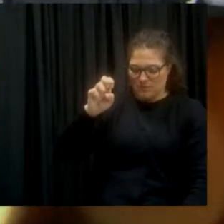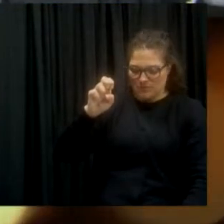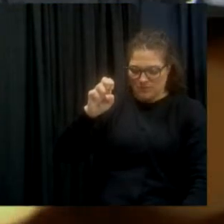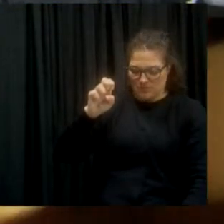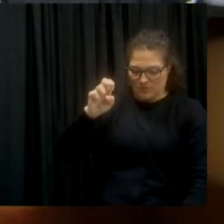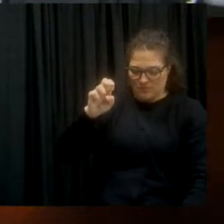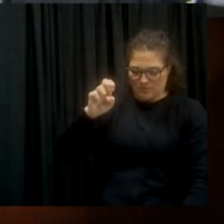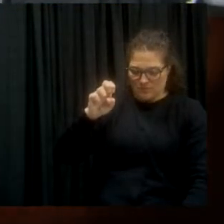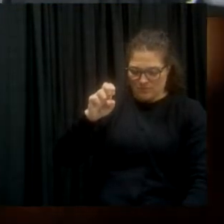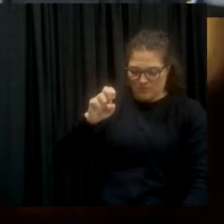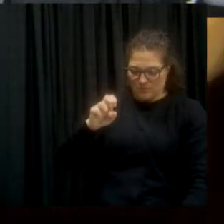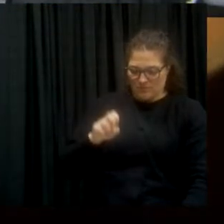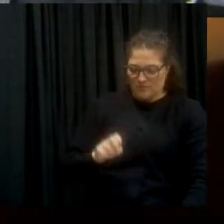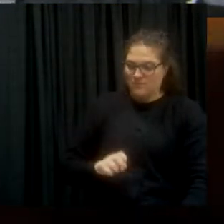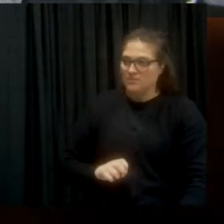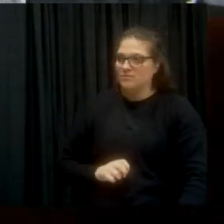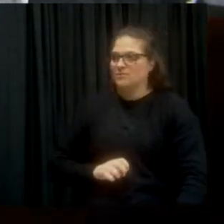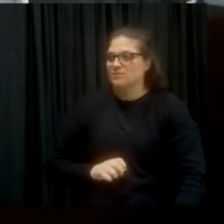Elisa Suap.